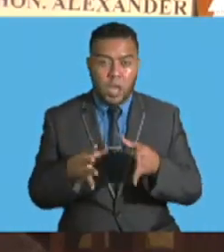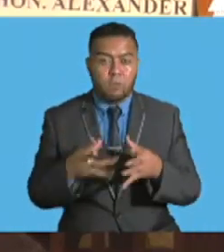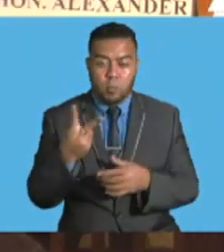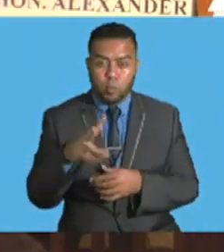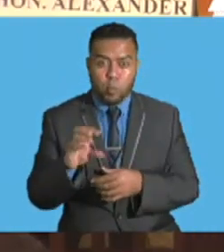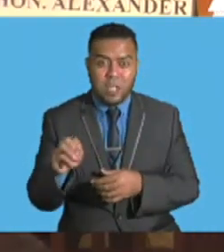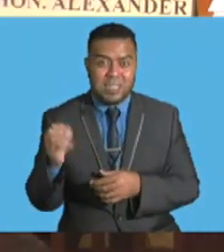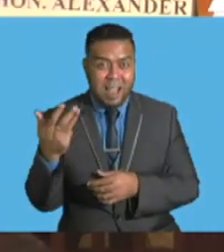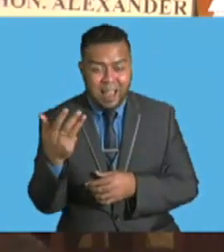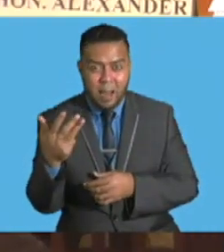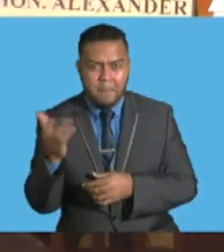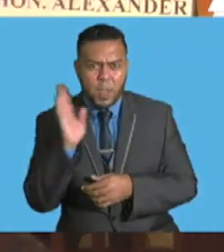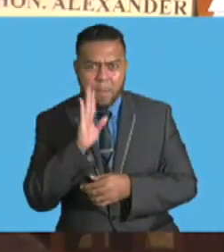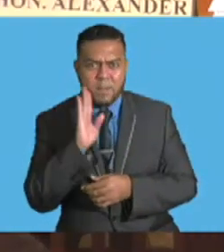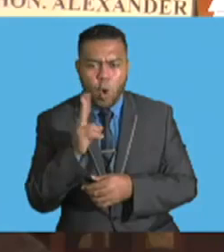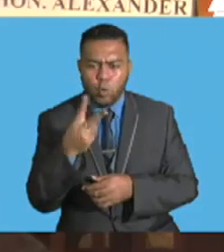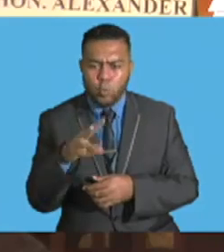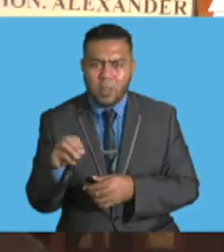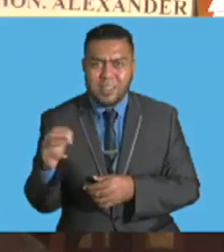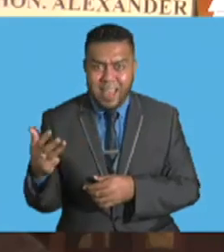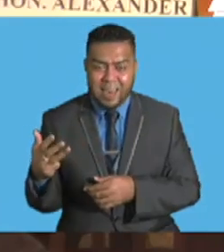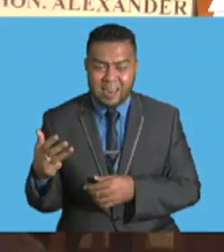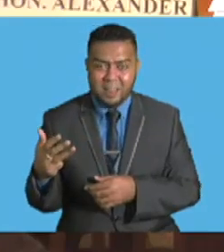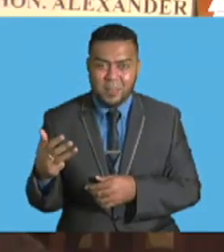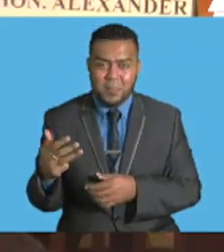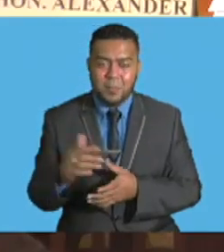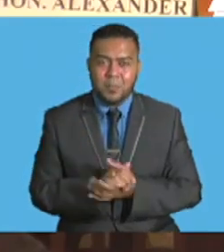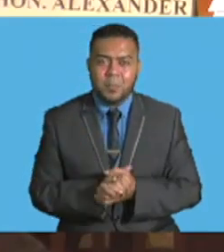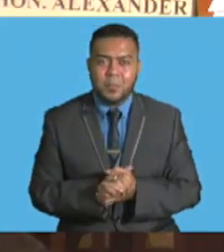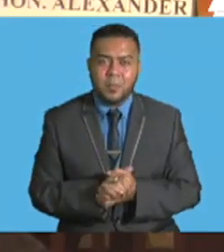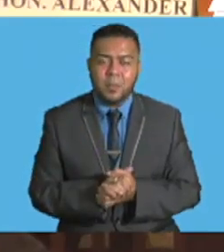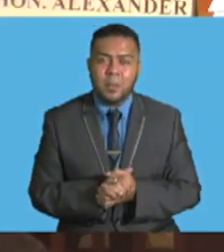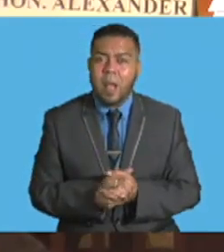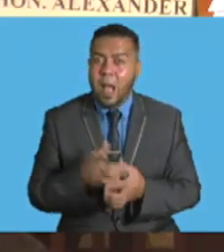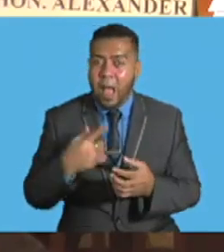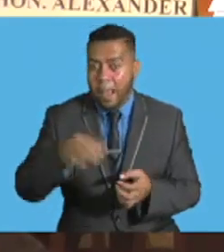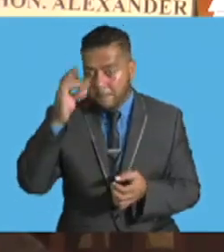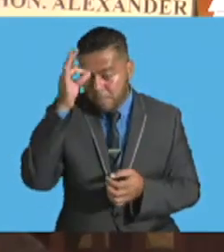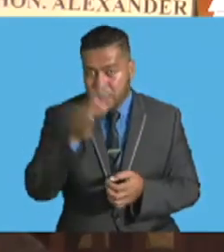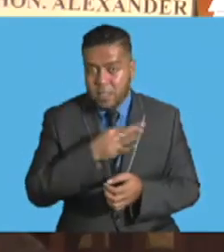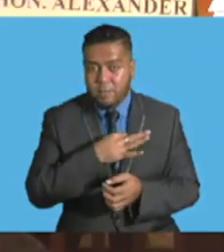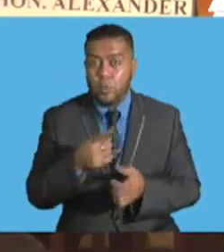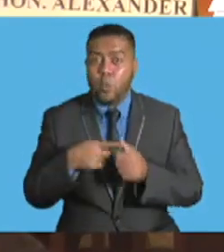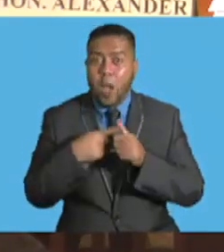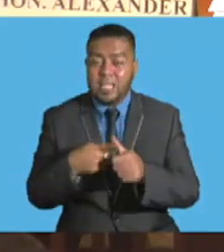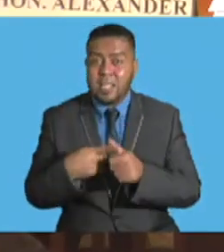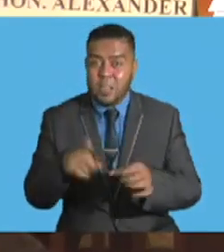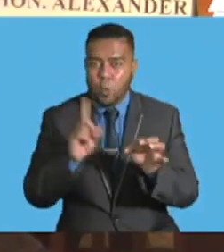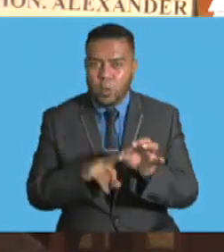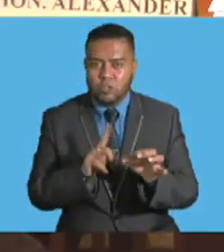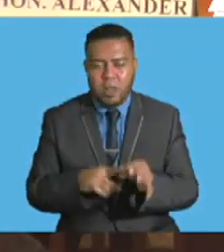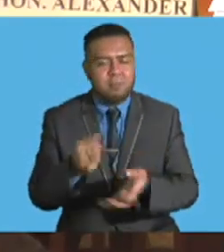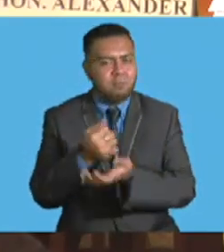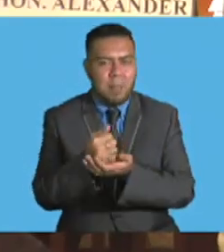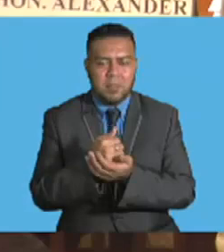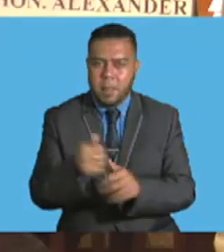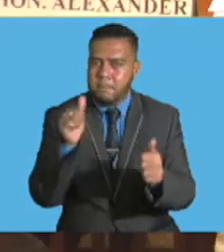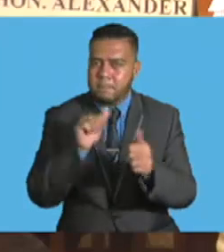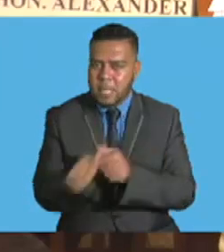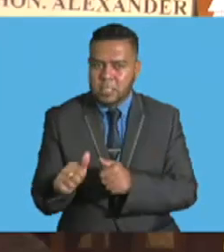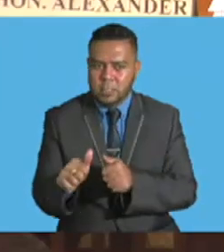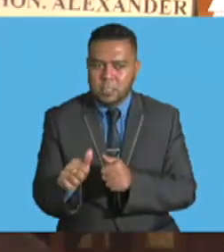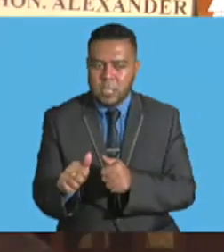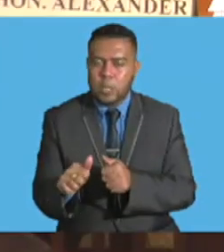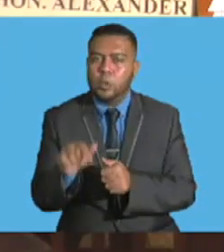because prior to 2009, if we're to look at our statistics, and I believe that to answer that question, numbers would be the best to